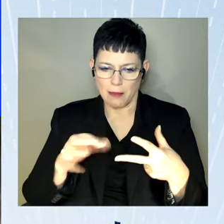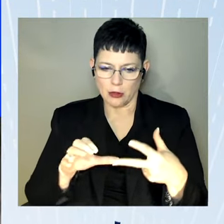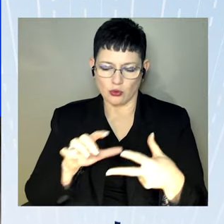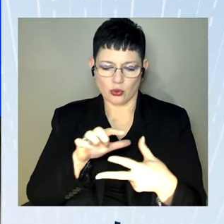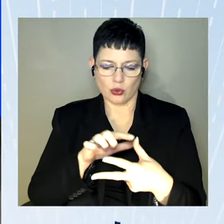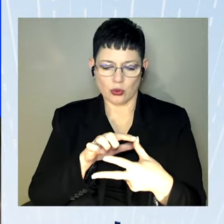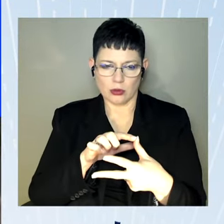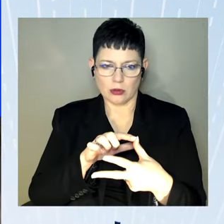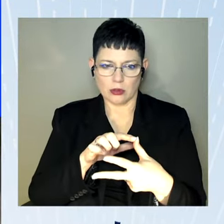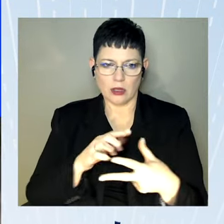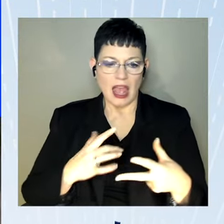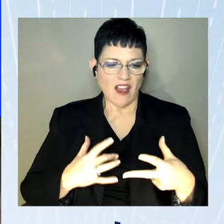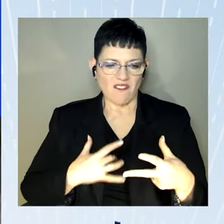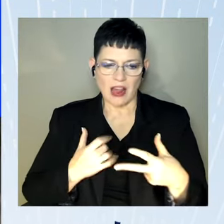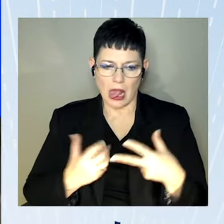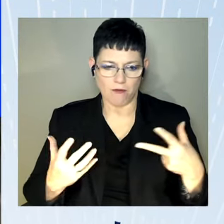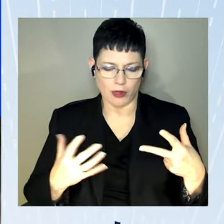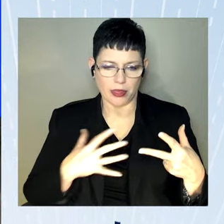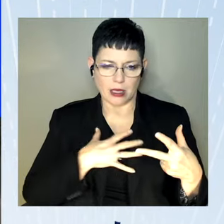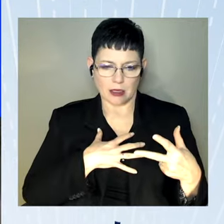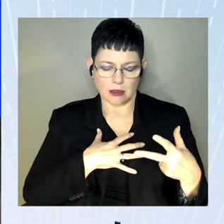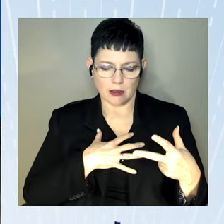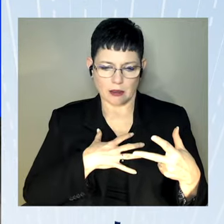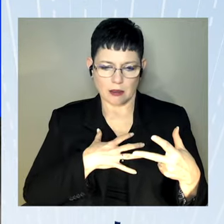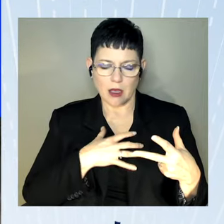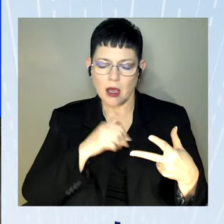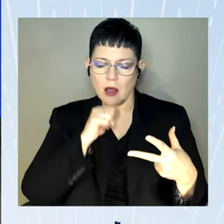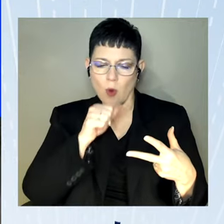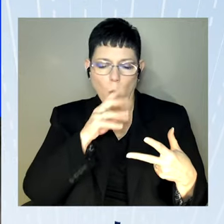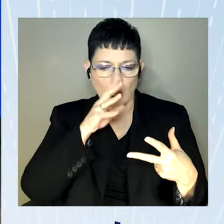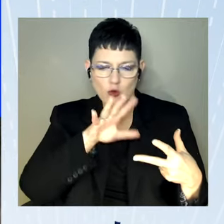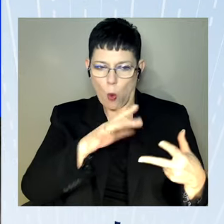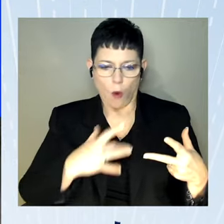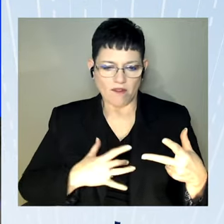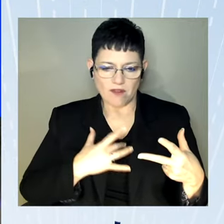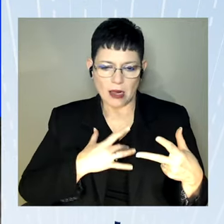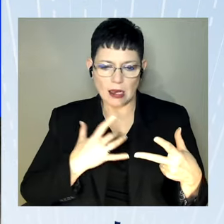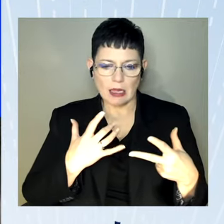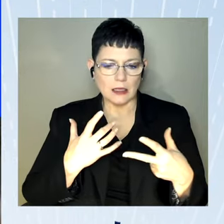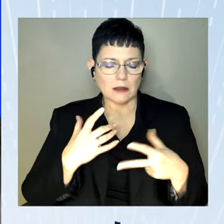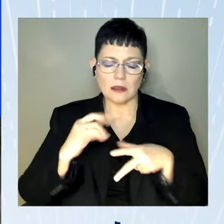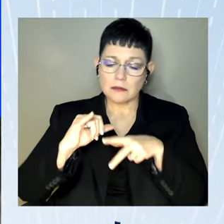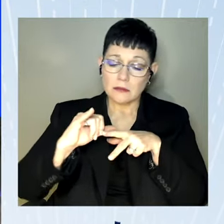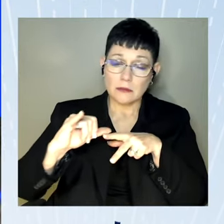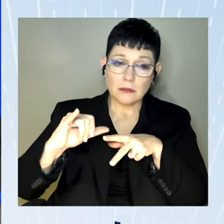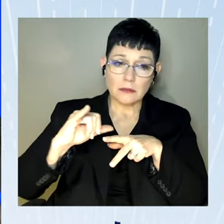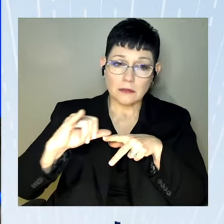your feels. Feel all your frustrations. Say as many four-letter